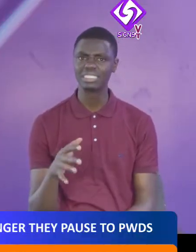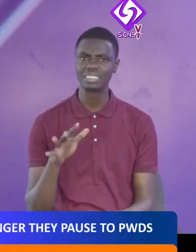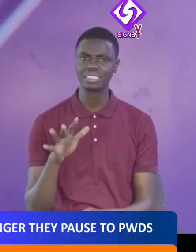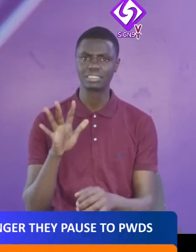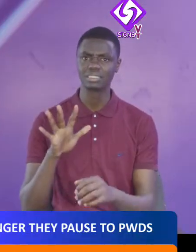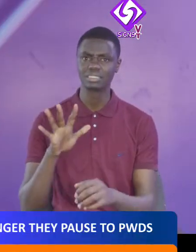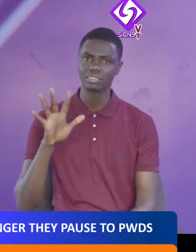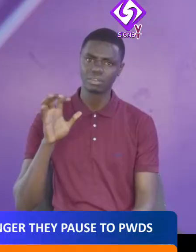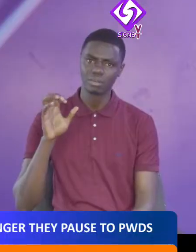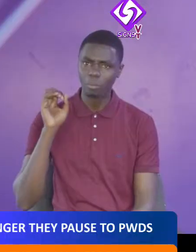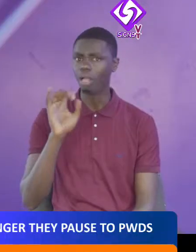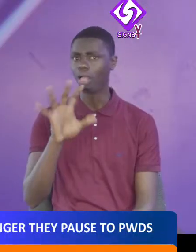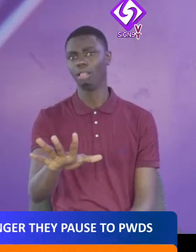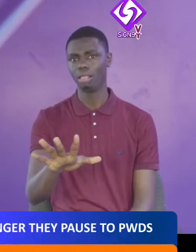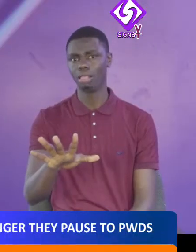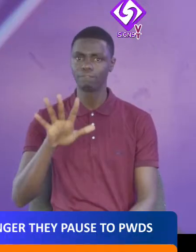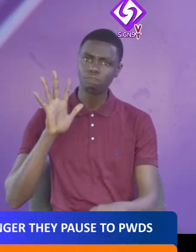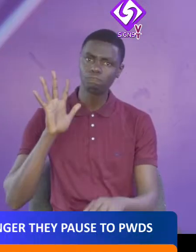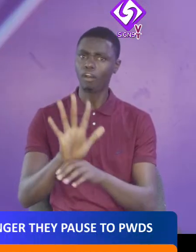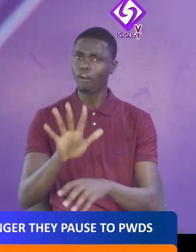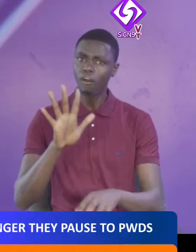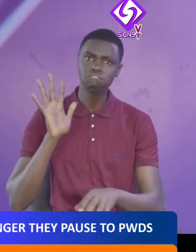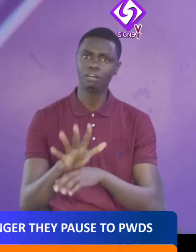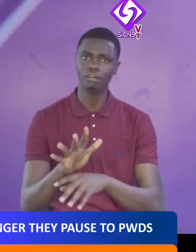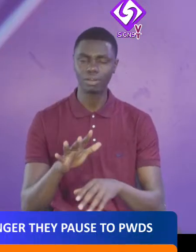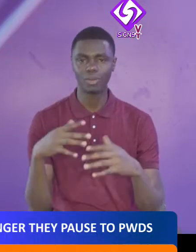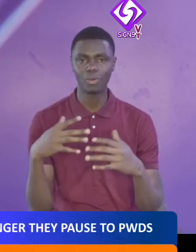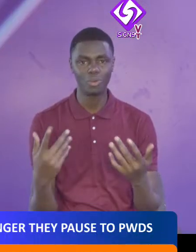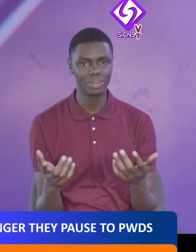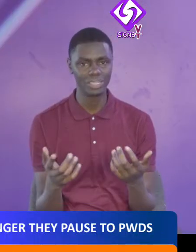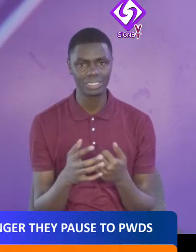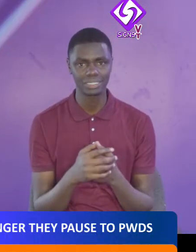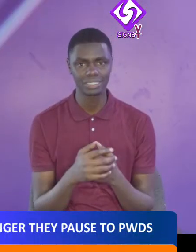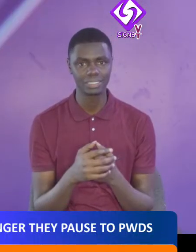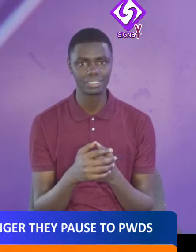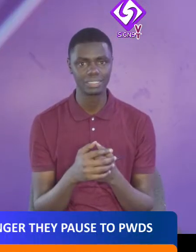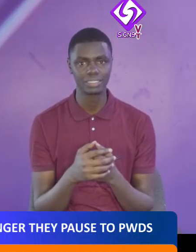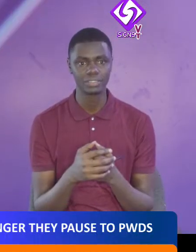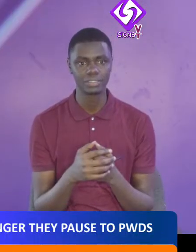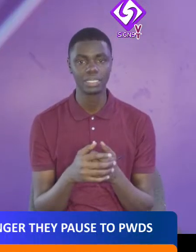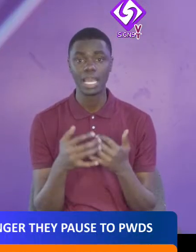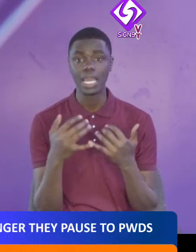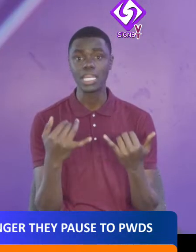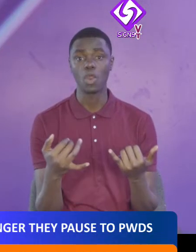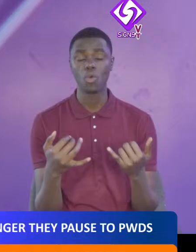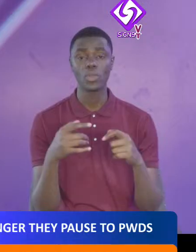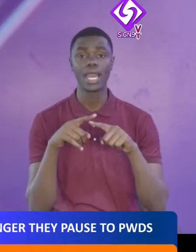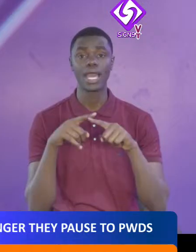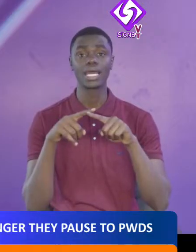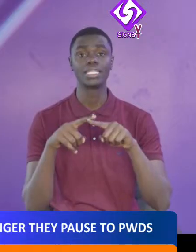enough? No, because now you are relying on the driver to see you.